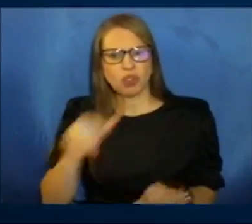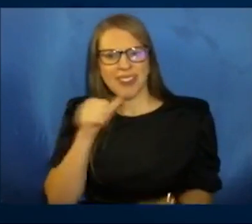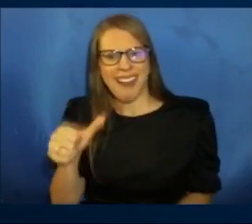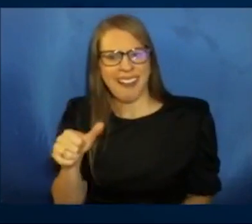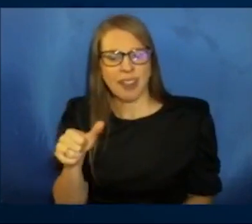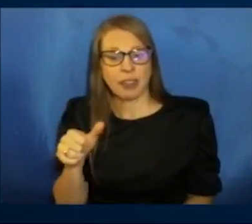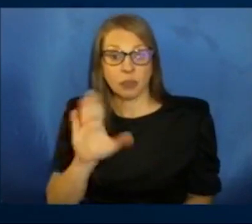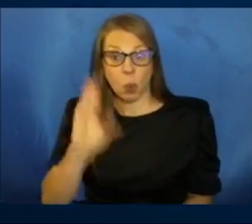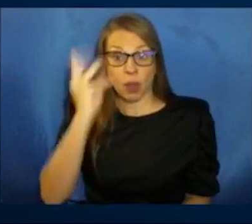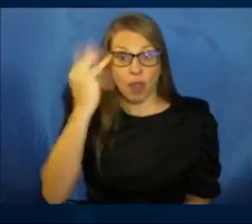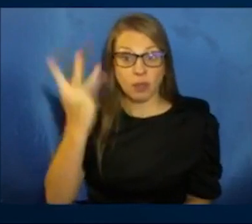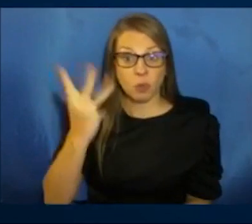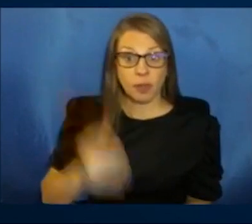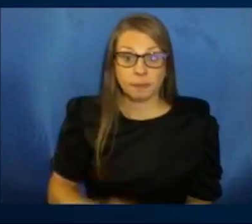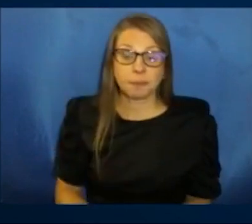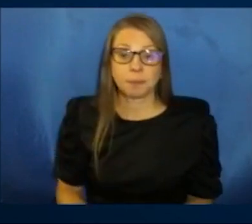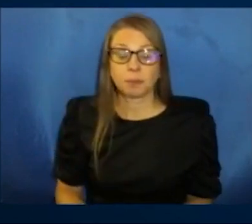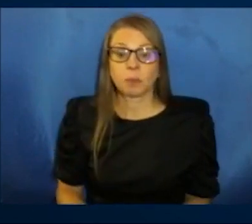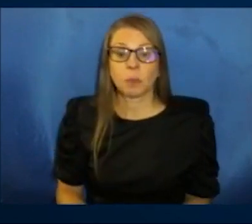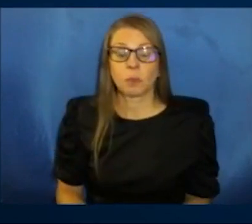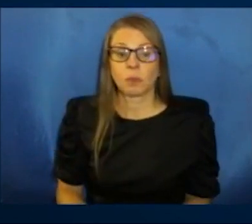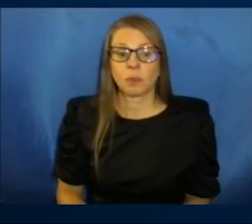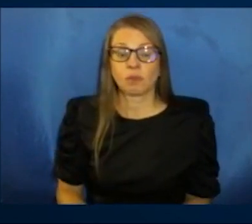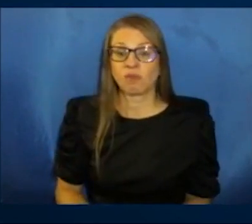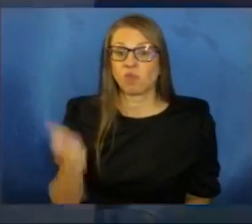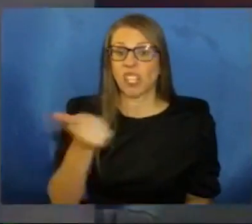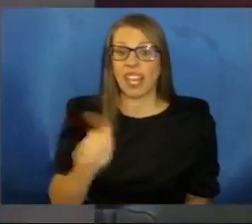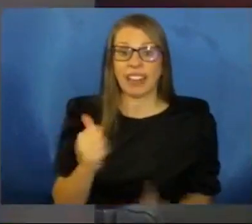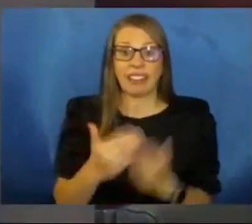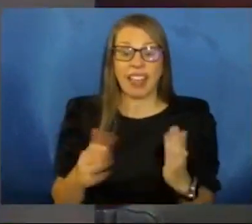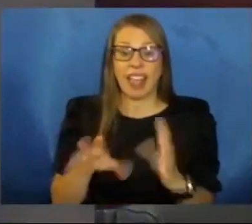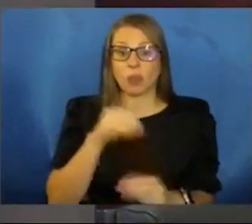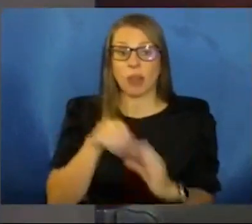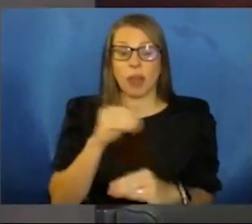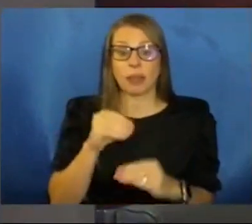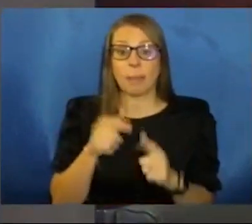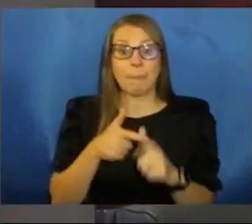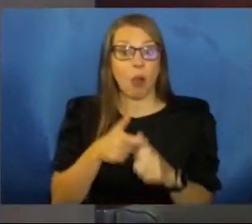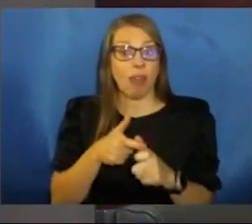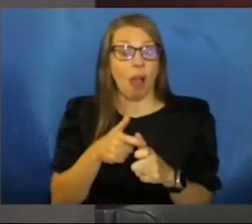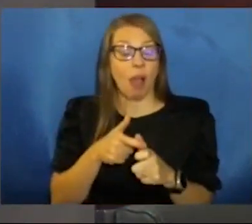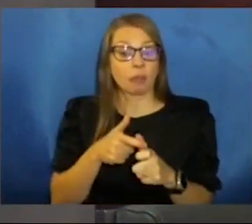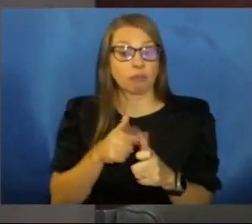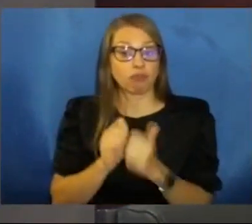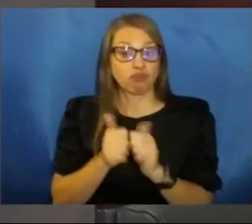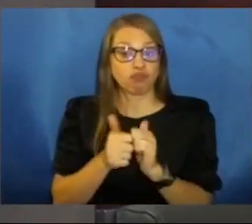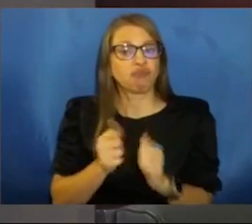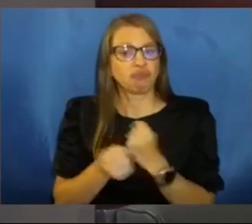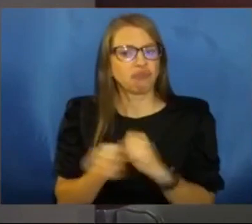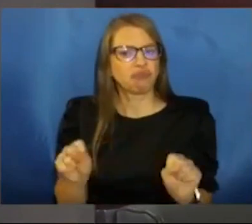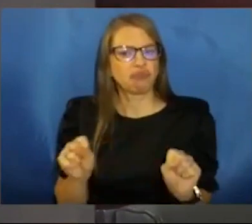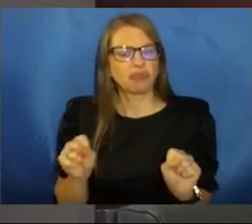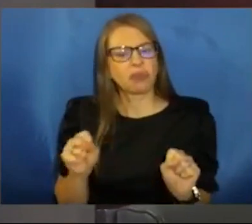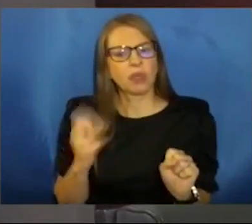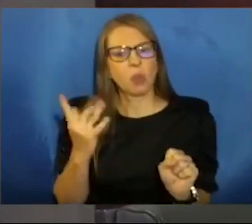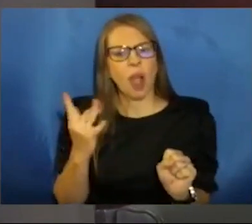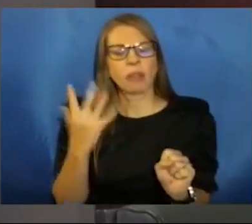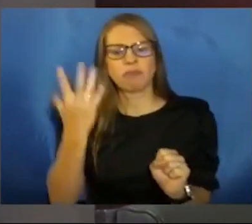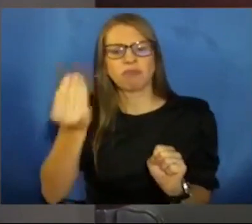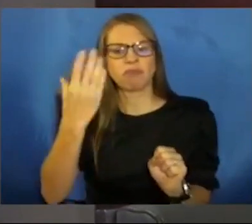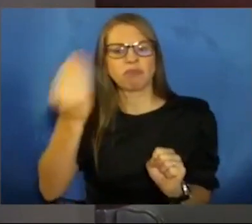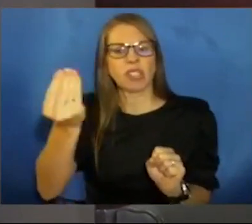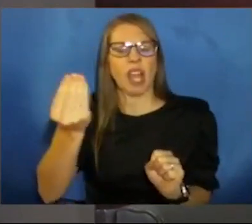Marathon back when I felt safe. Mm-hmm. I'm questioning whether I should participate now. I'm vaccinated, but my two children are not. What are your thoughts?